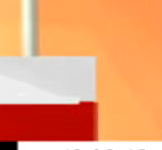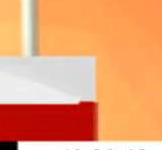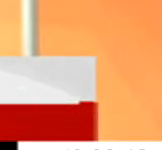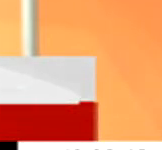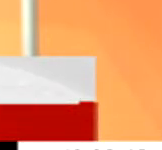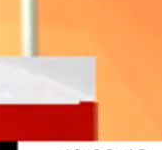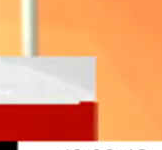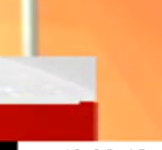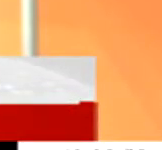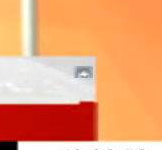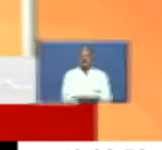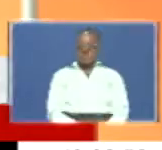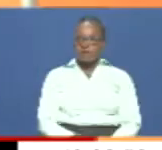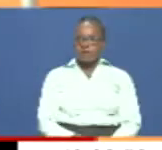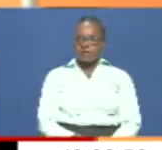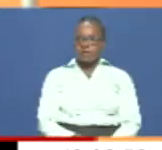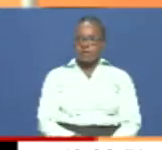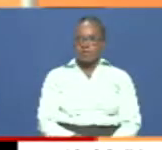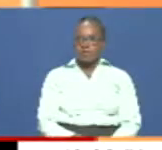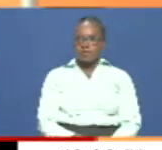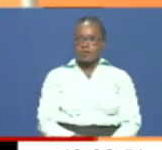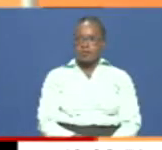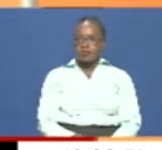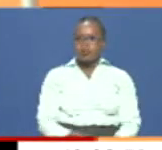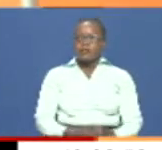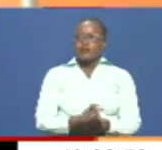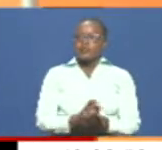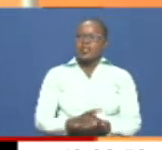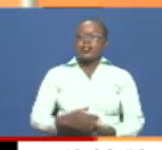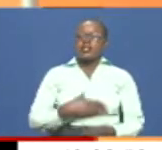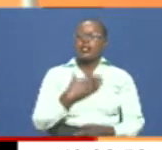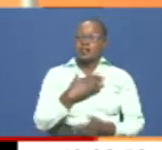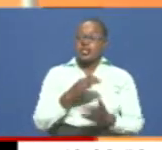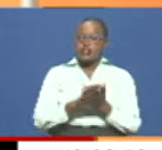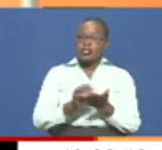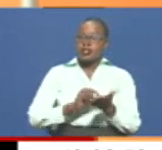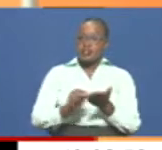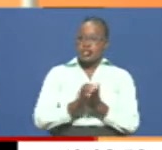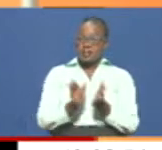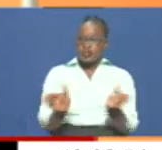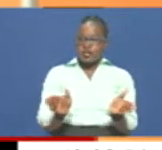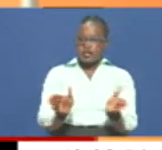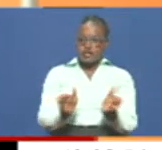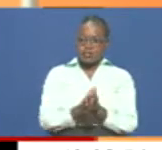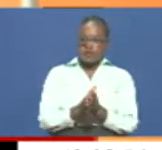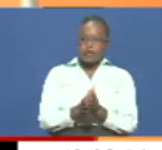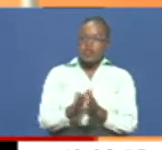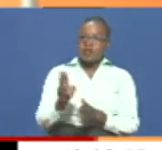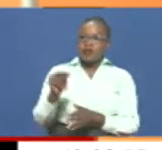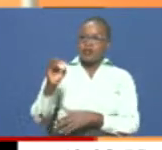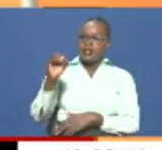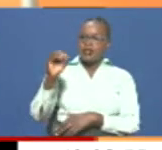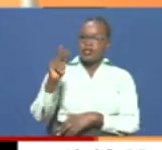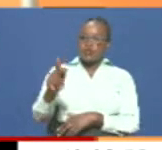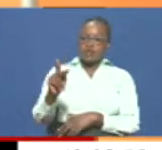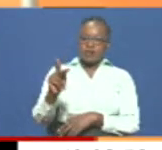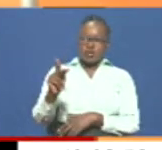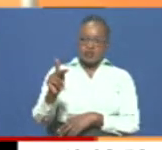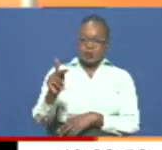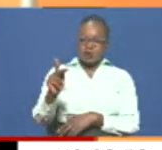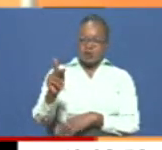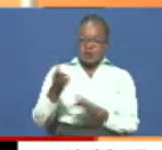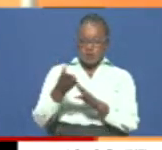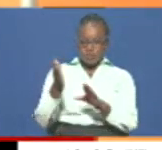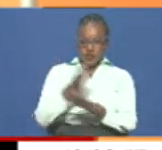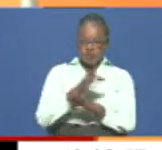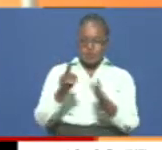in studio joining us will be Francis Mutuku, of course, the Secretary General of the National Olympic Committee of Kenya. But before we get